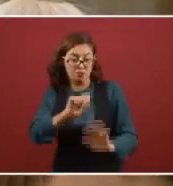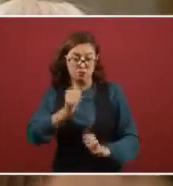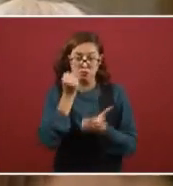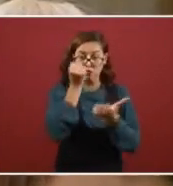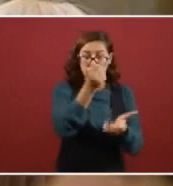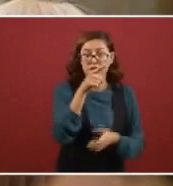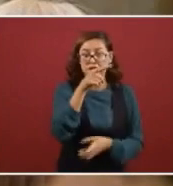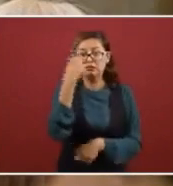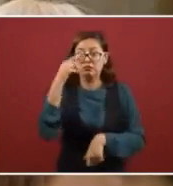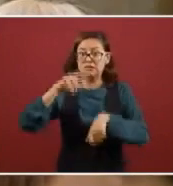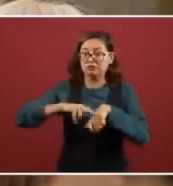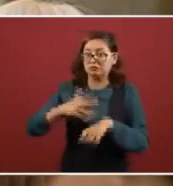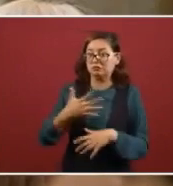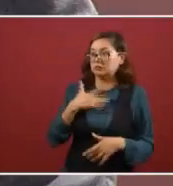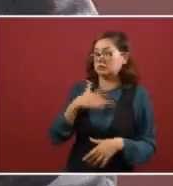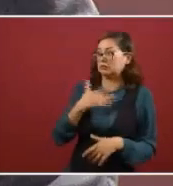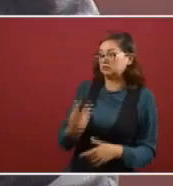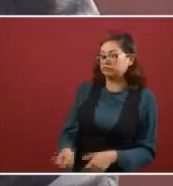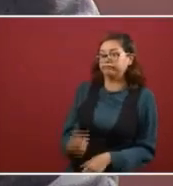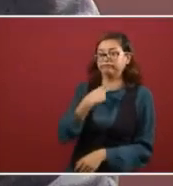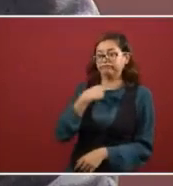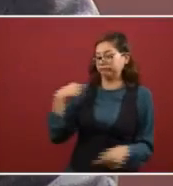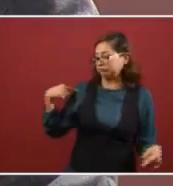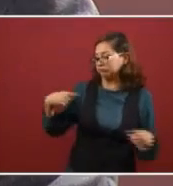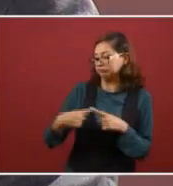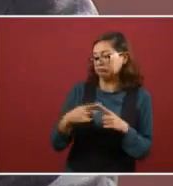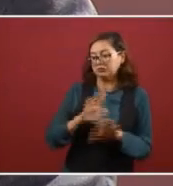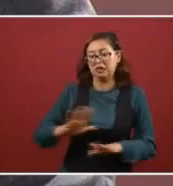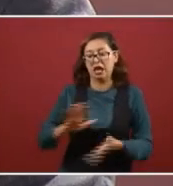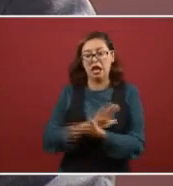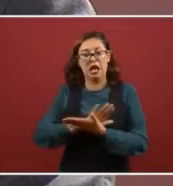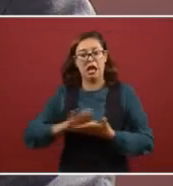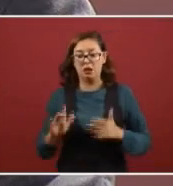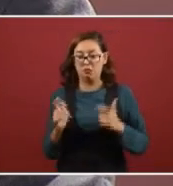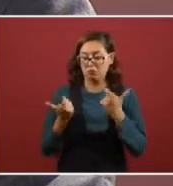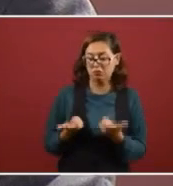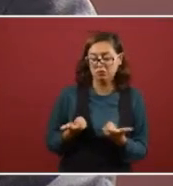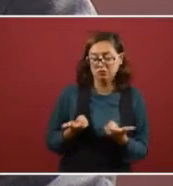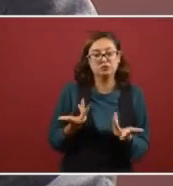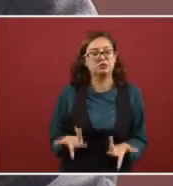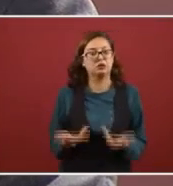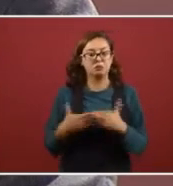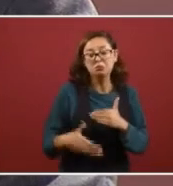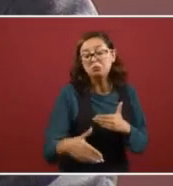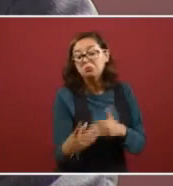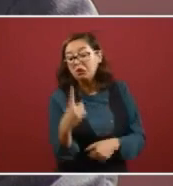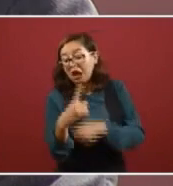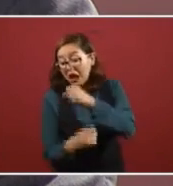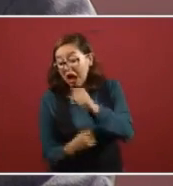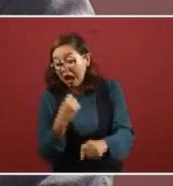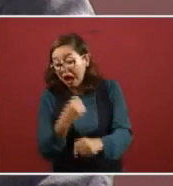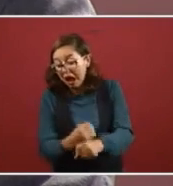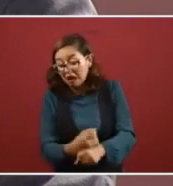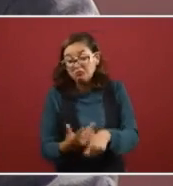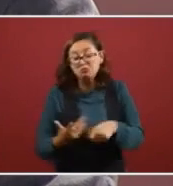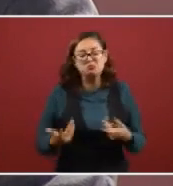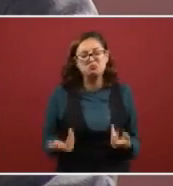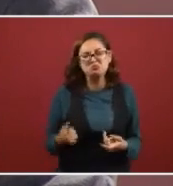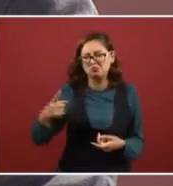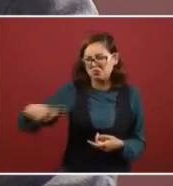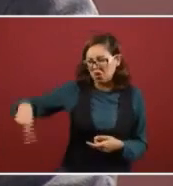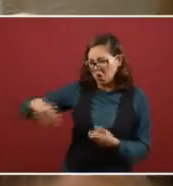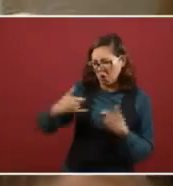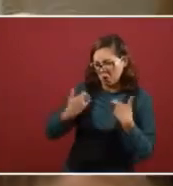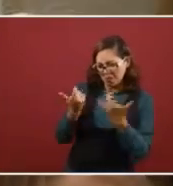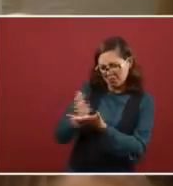que ya no tiene para operar el resto del año. Entonces, más allá de que los muchachos puedan tener becas y dinero para lo que ellos necesiten,